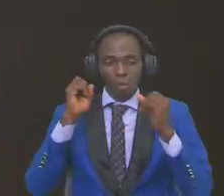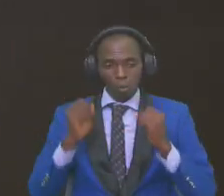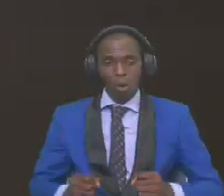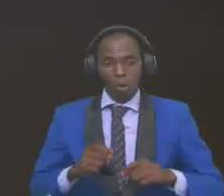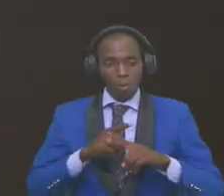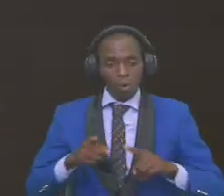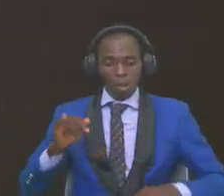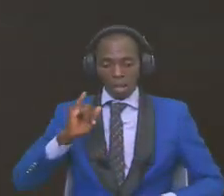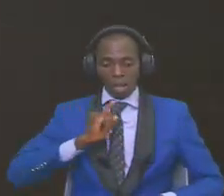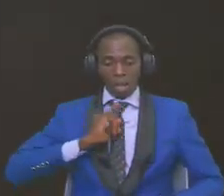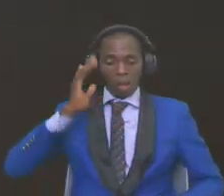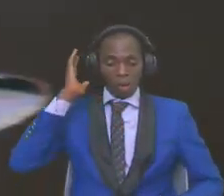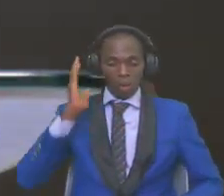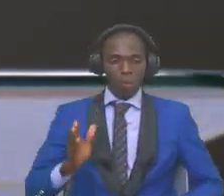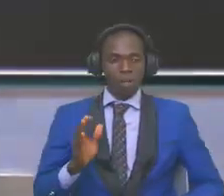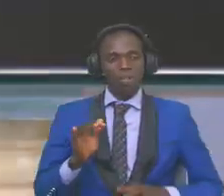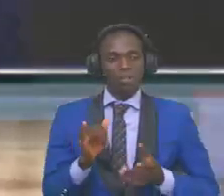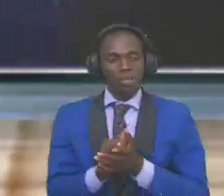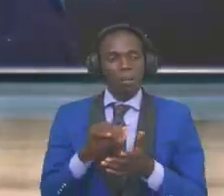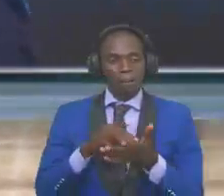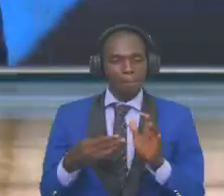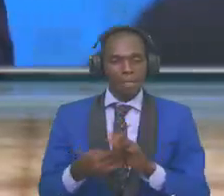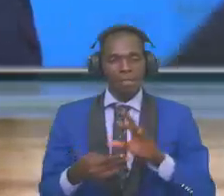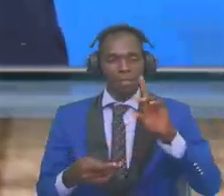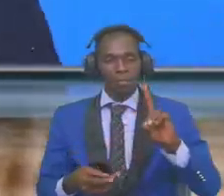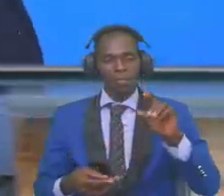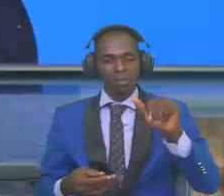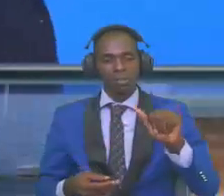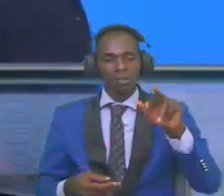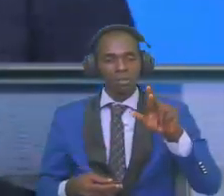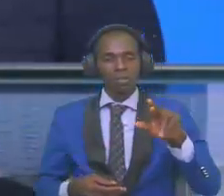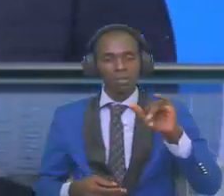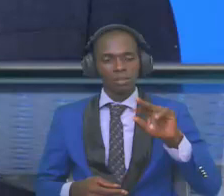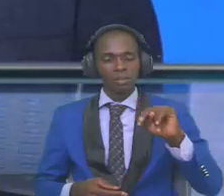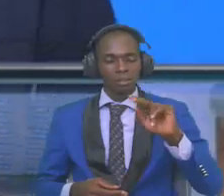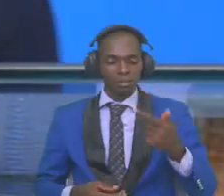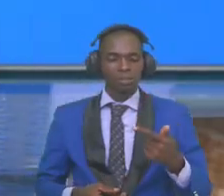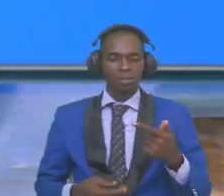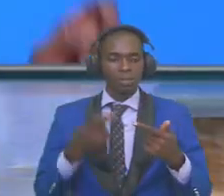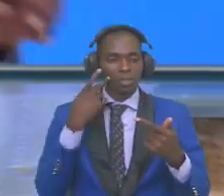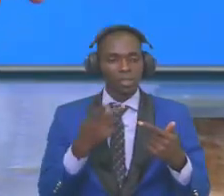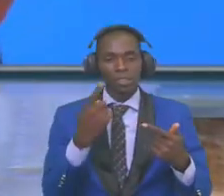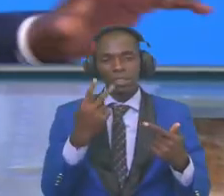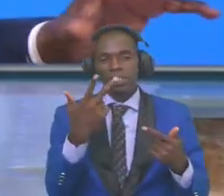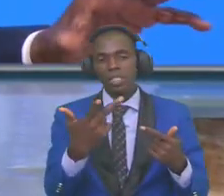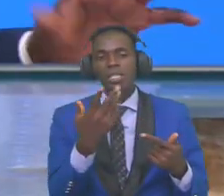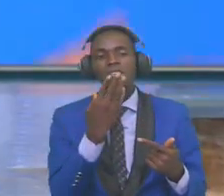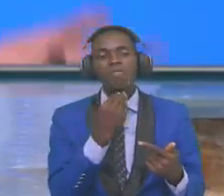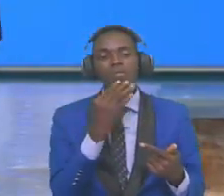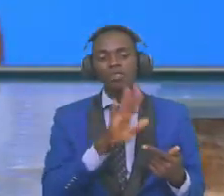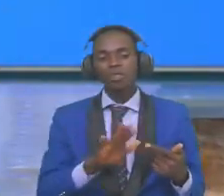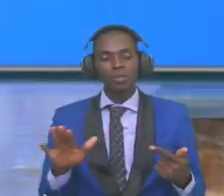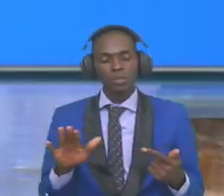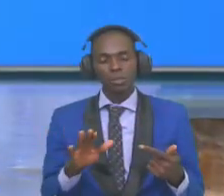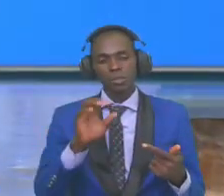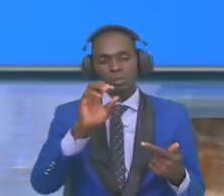That takes daring. Here is Shadrach, Meshach, and Abednego. An idol has